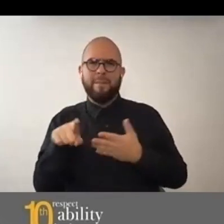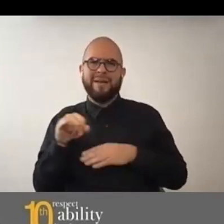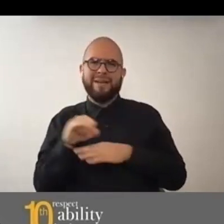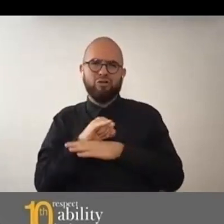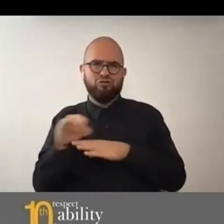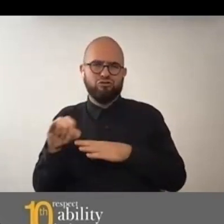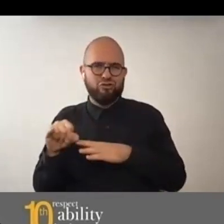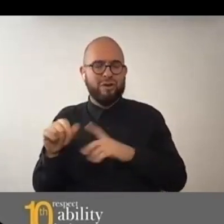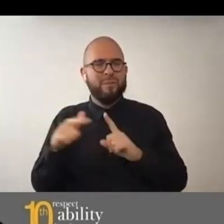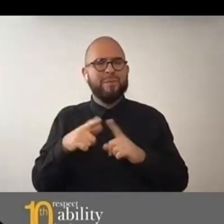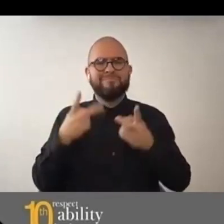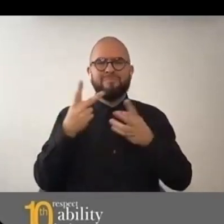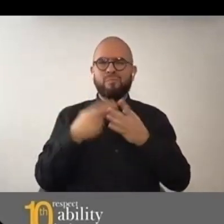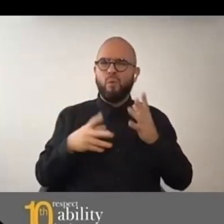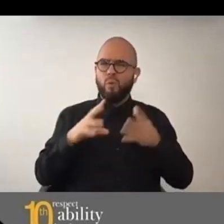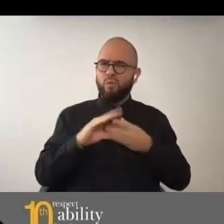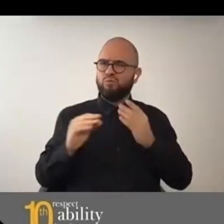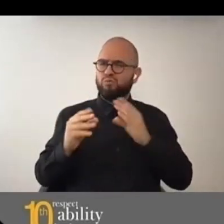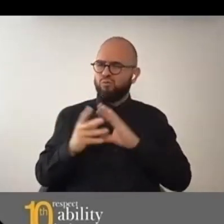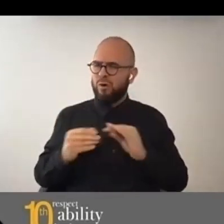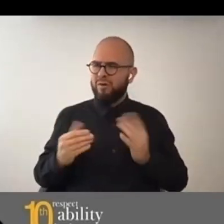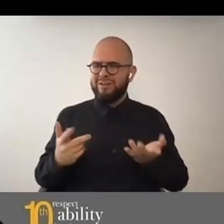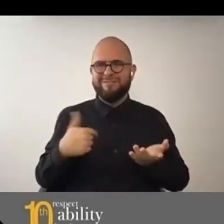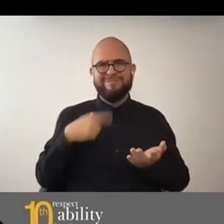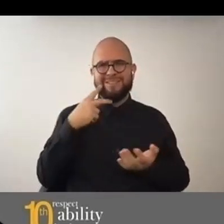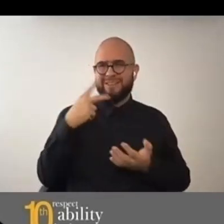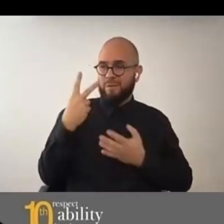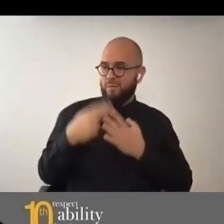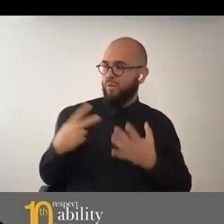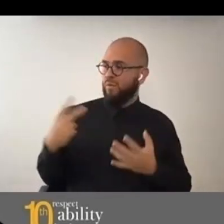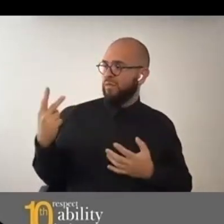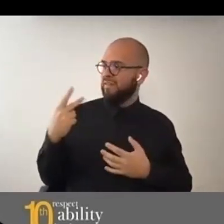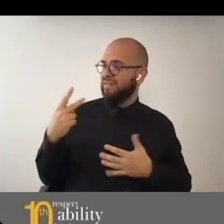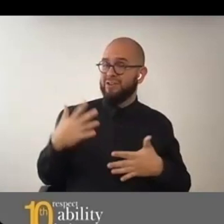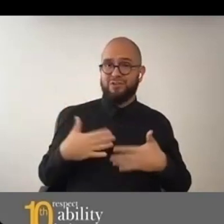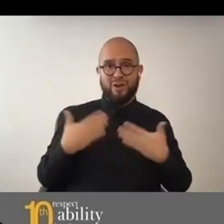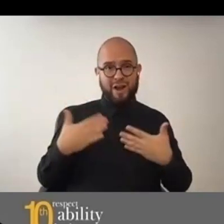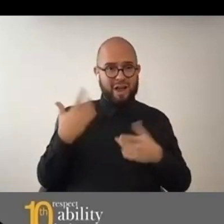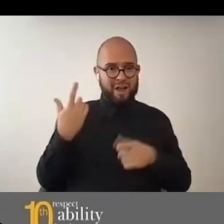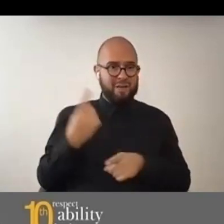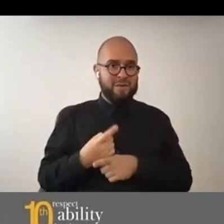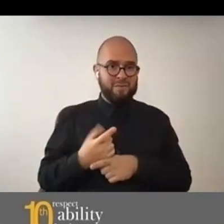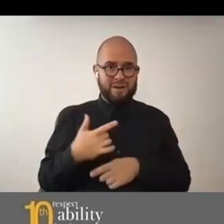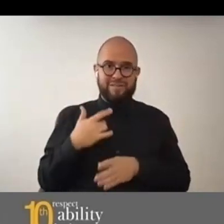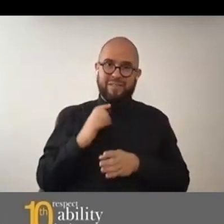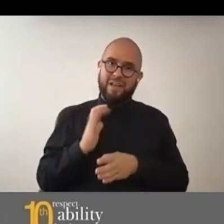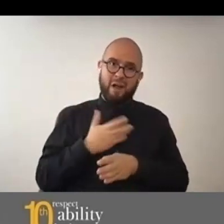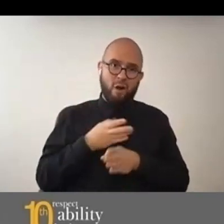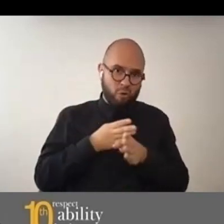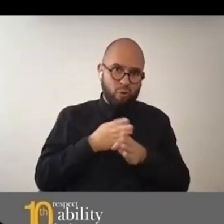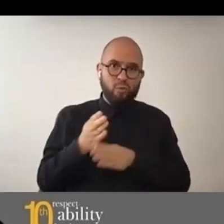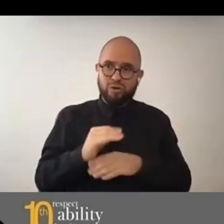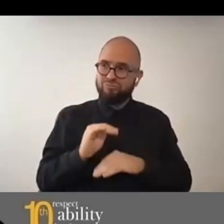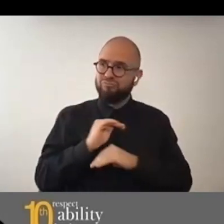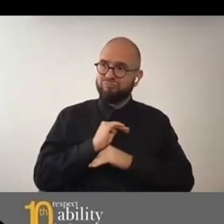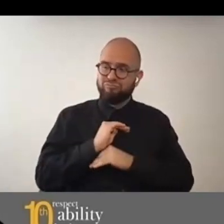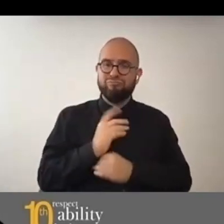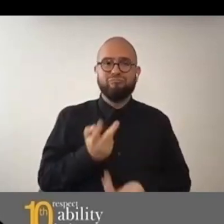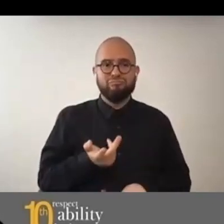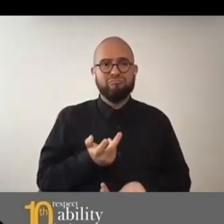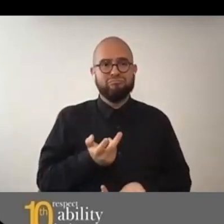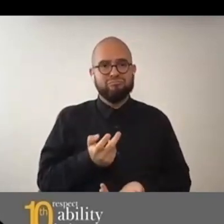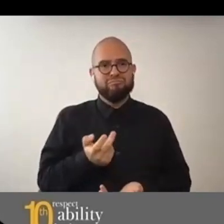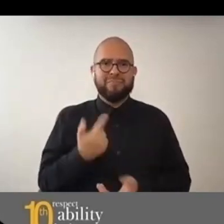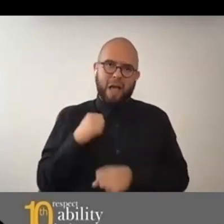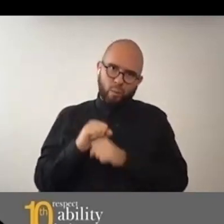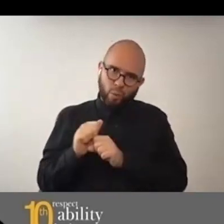us are pretty happy with where our careers have turned out. I mean, I don't want to speak for Jimmy, but I do work with him every day. And I think both